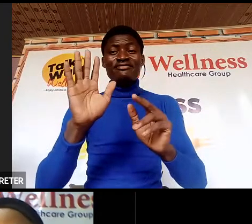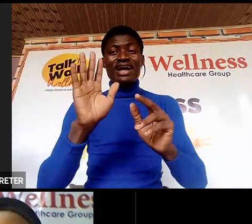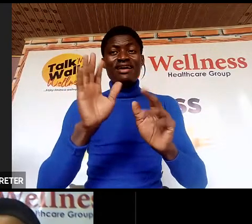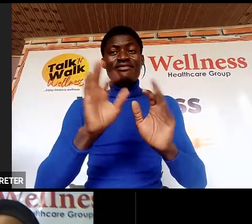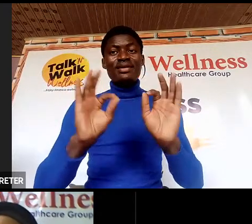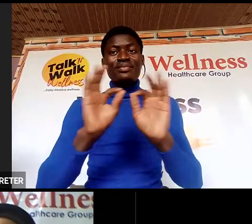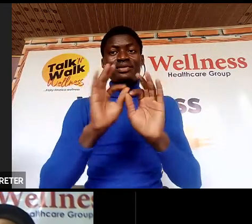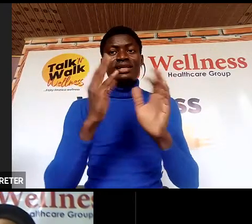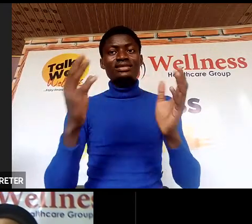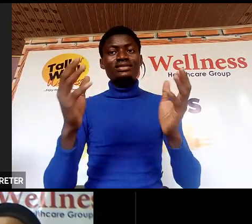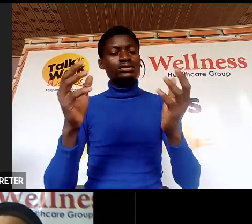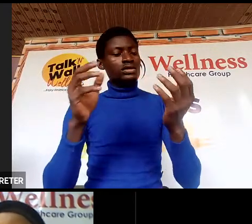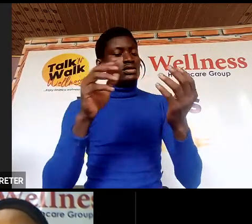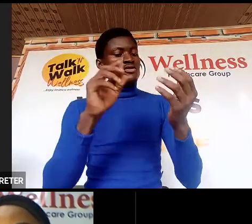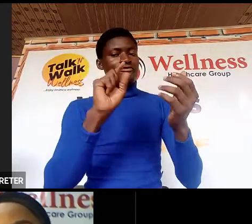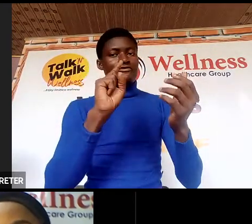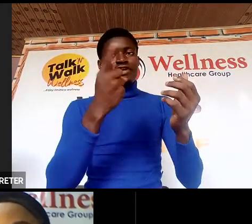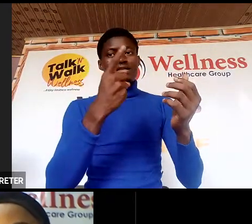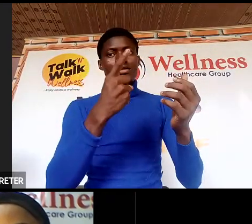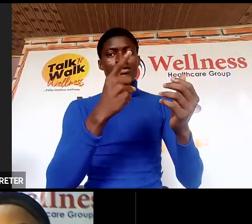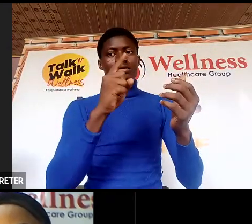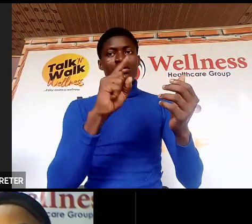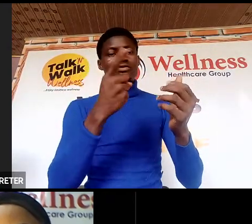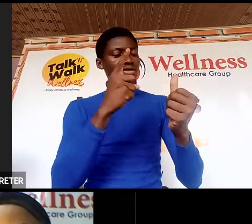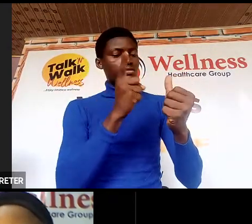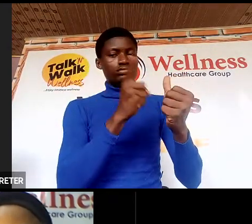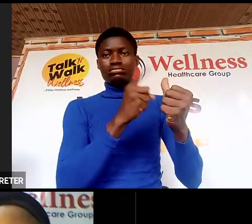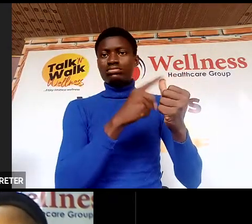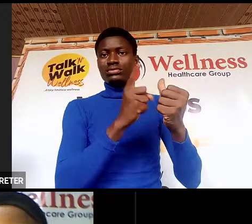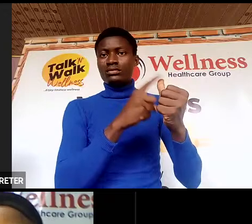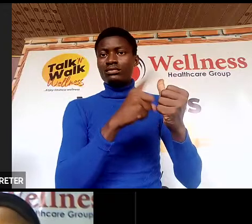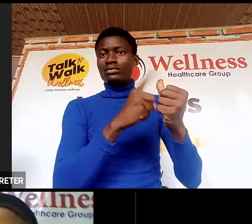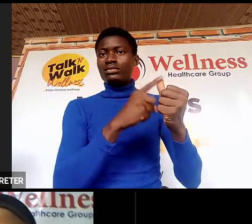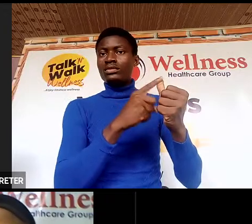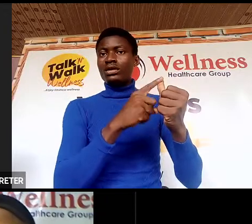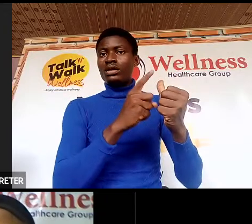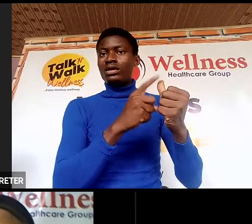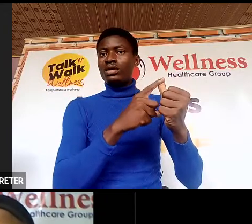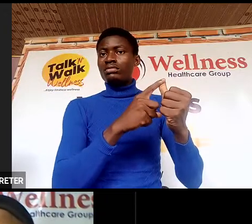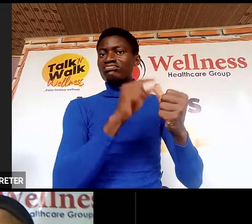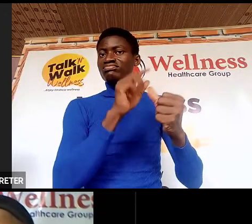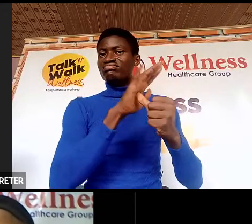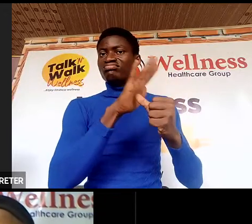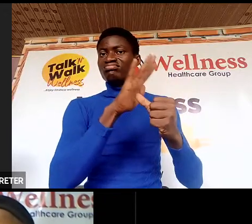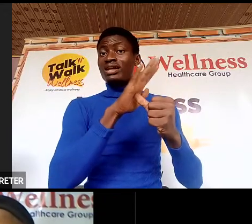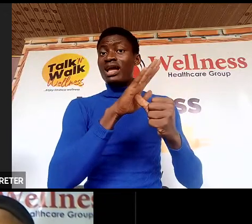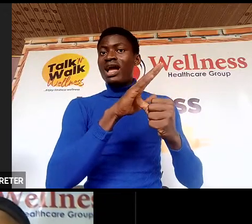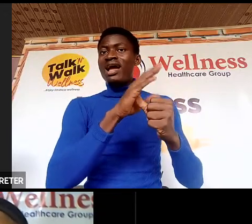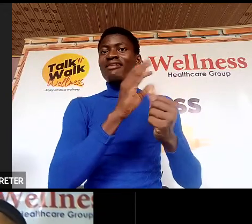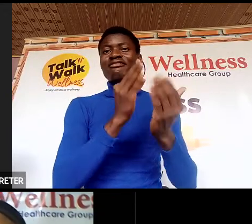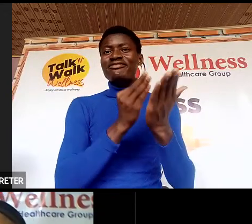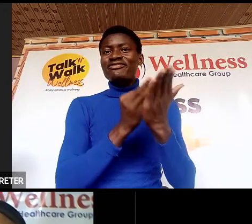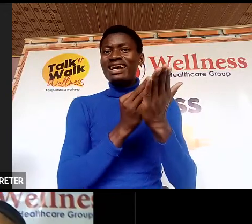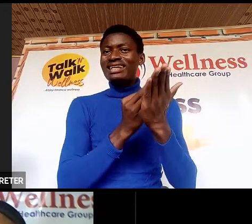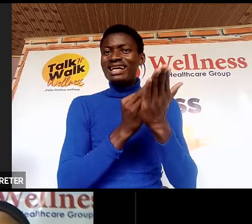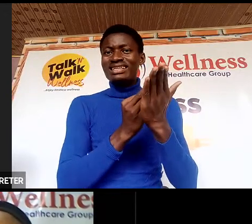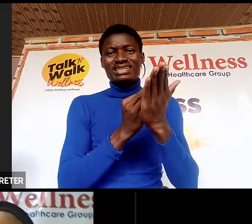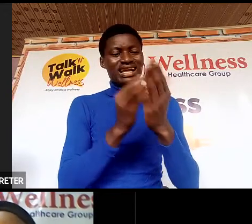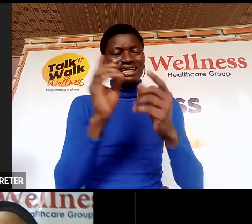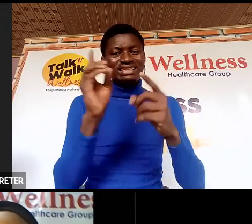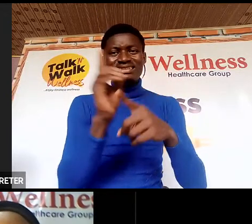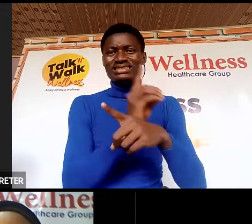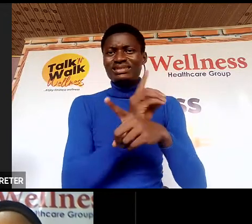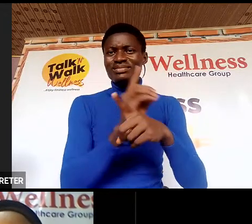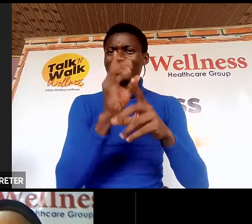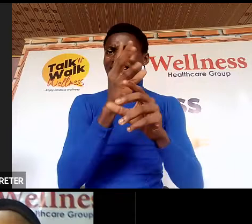discipline. I cannot take that away from anybody. You have to be disciplined. You have to see yourself that you are in charge of